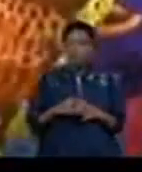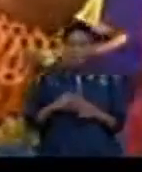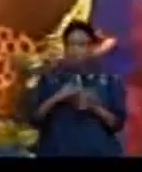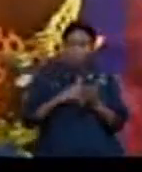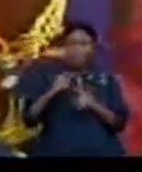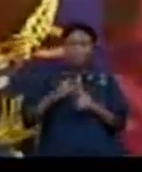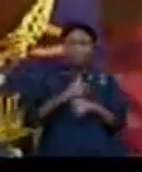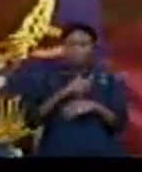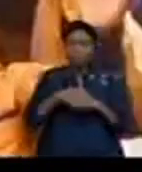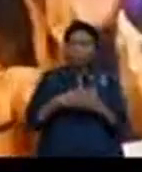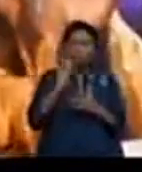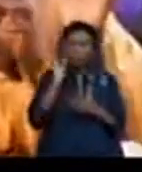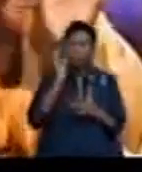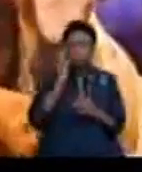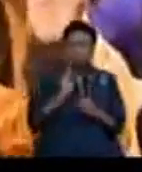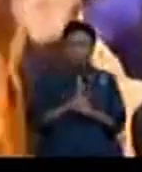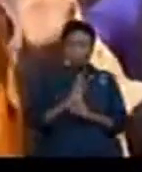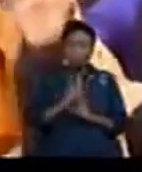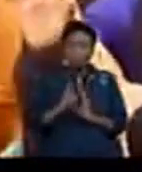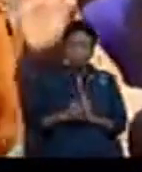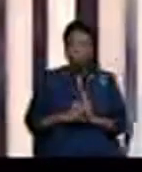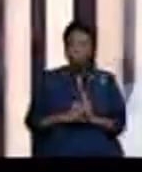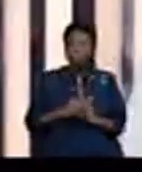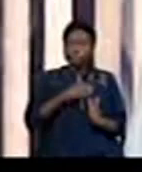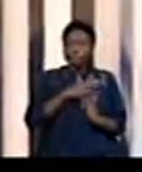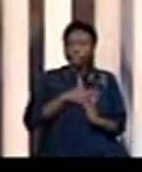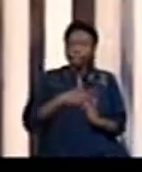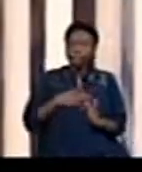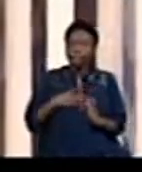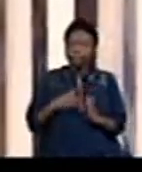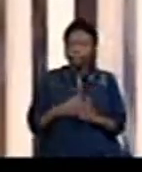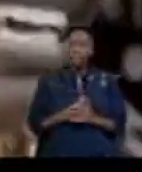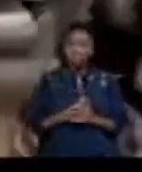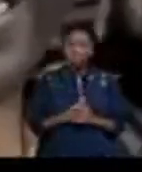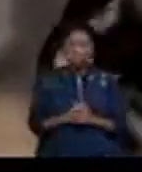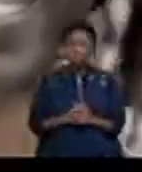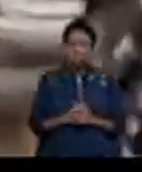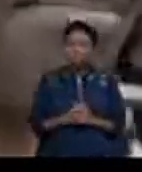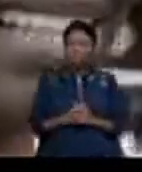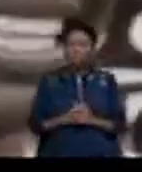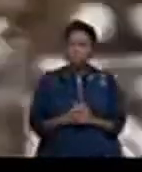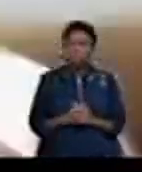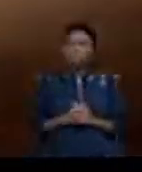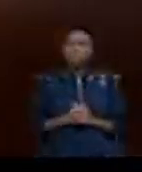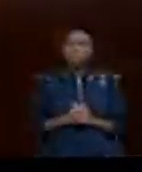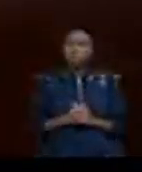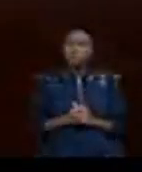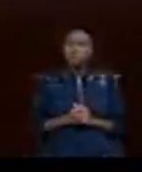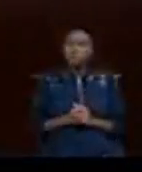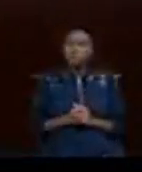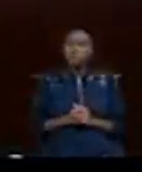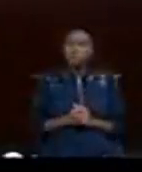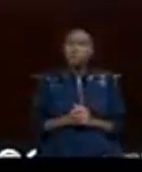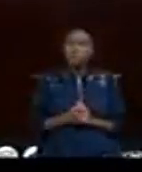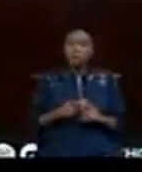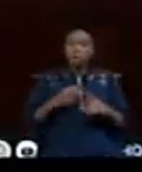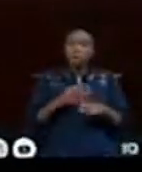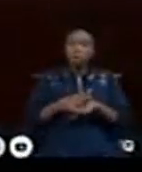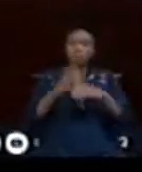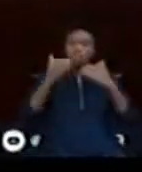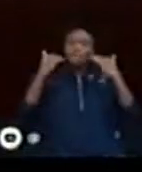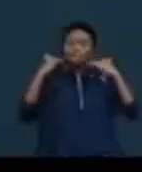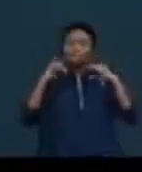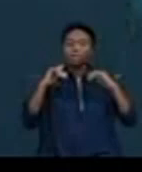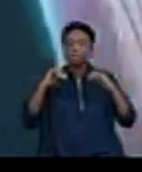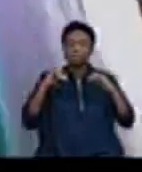clear path will be set for youth, campus students, and young adults to go beyond limitations. The